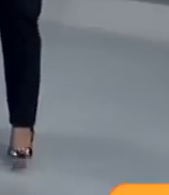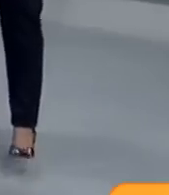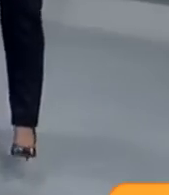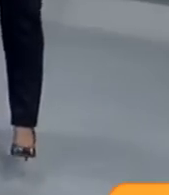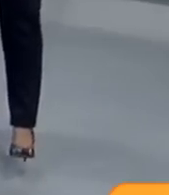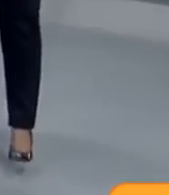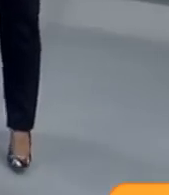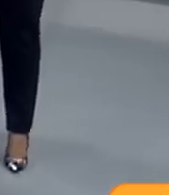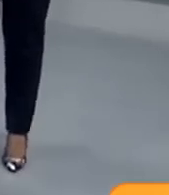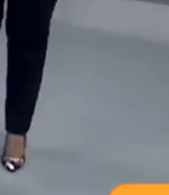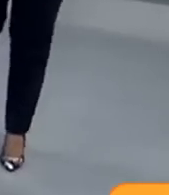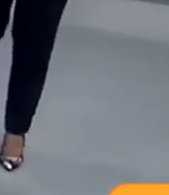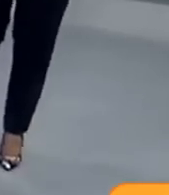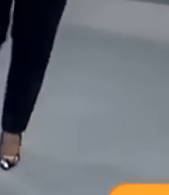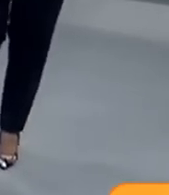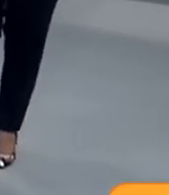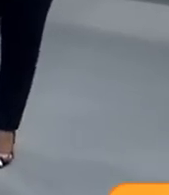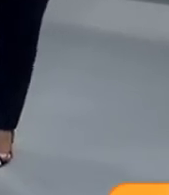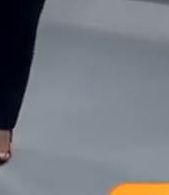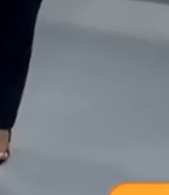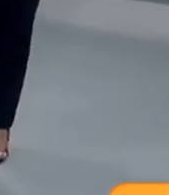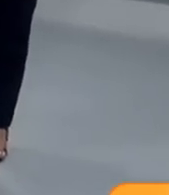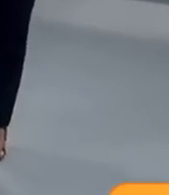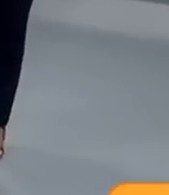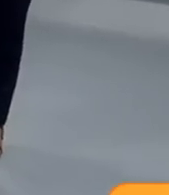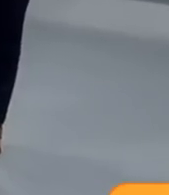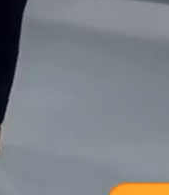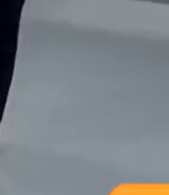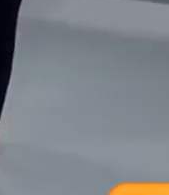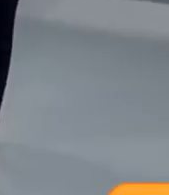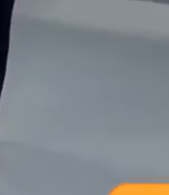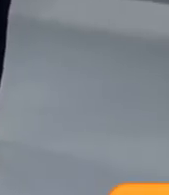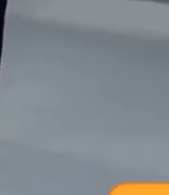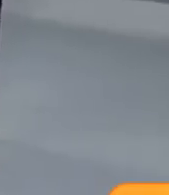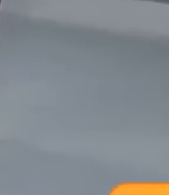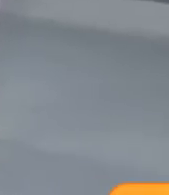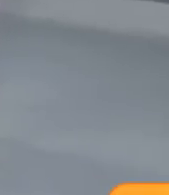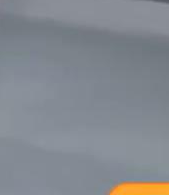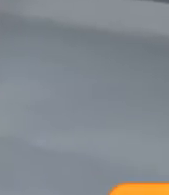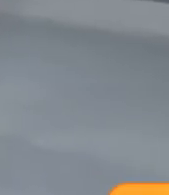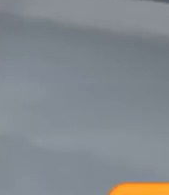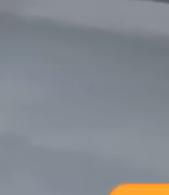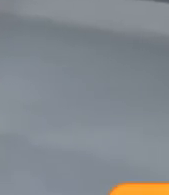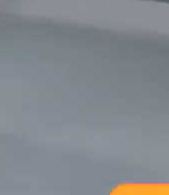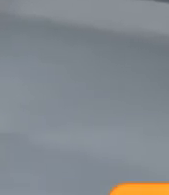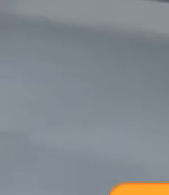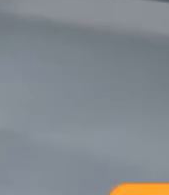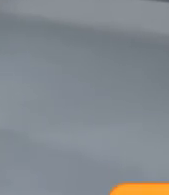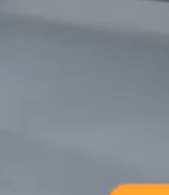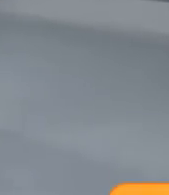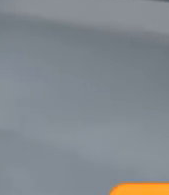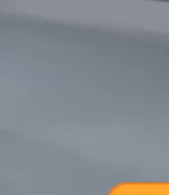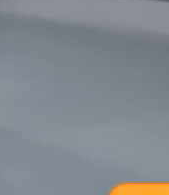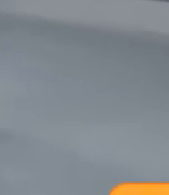today, because when they go to Parliament, they will be expected to support that and pass it through. Now, of course, the big question continues as